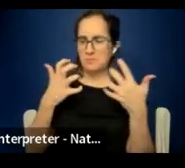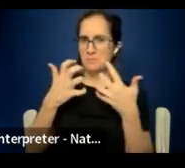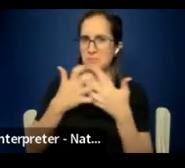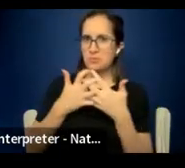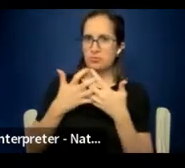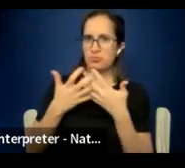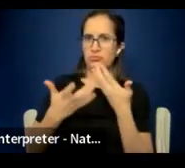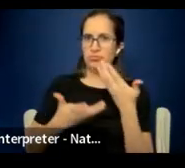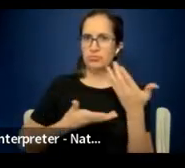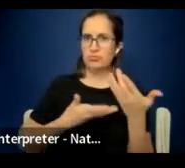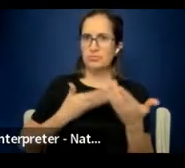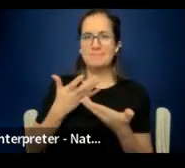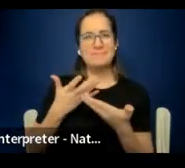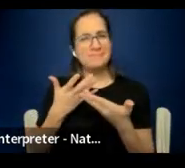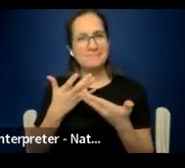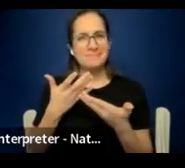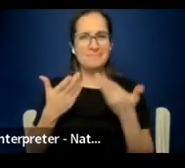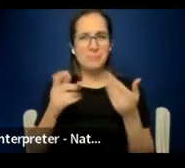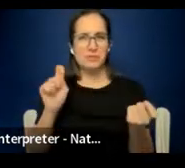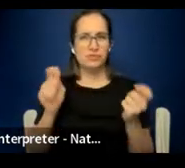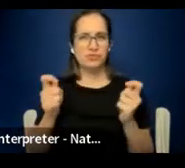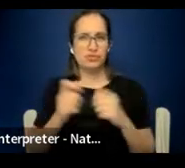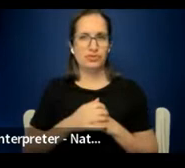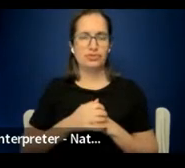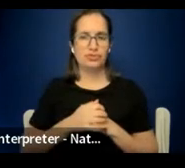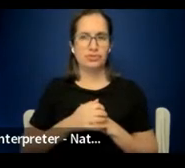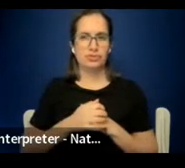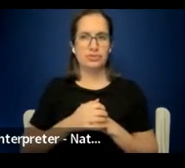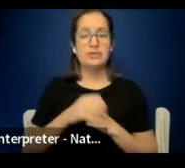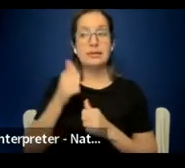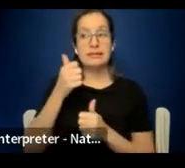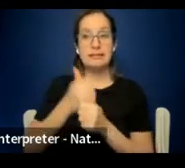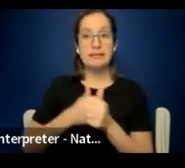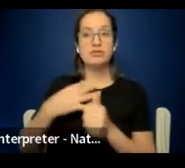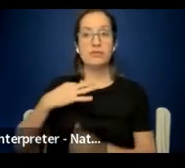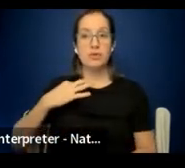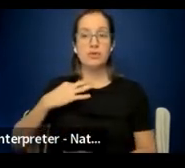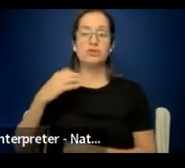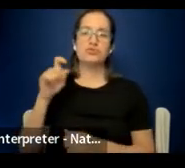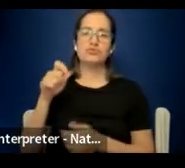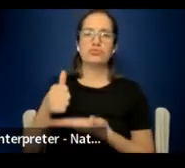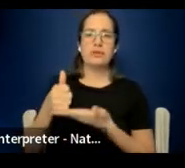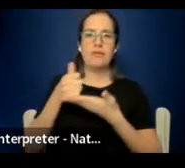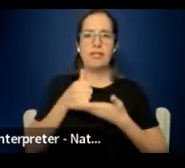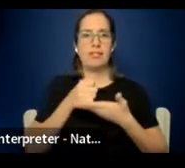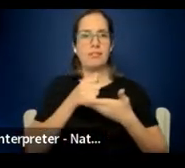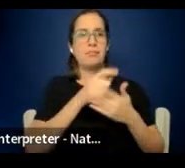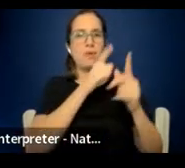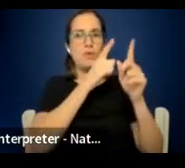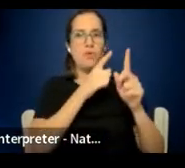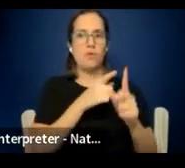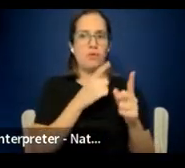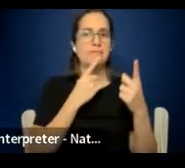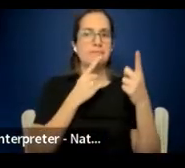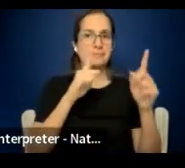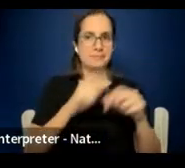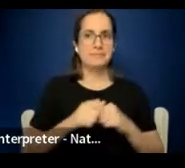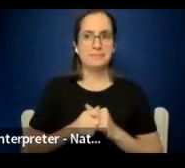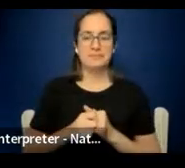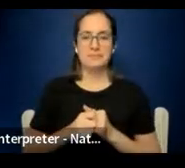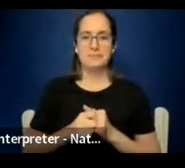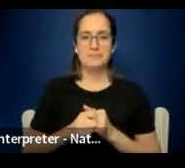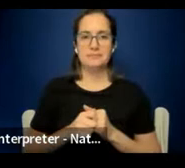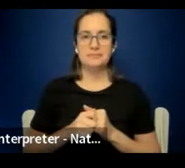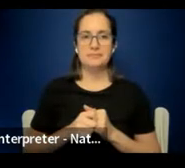help you move that forward. You also may want to include sort of the benefits to the volunteer. This is a great way to sort of make